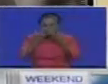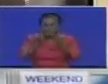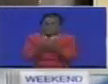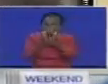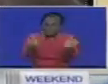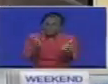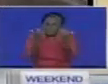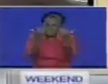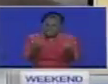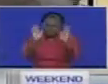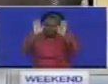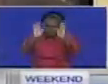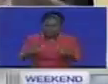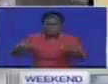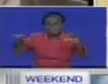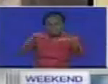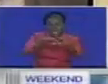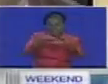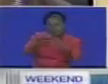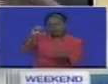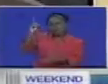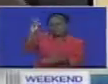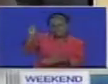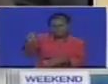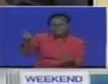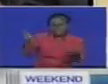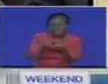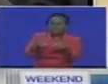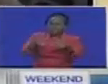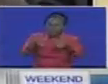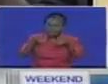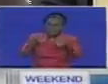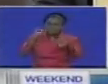more importantly, the membership of ODM is waiting